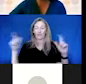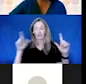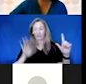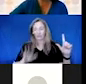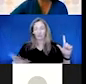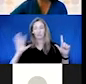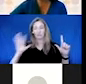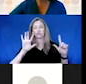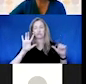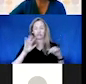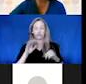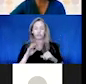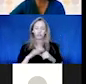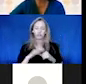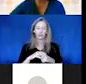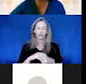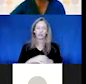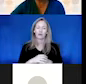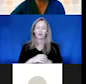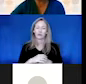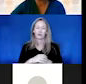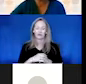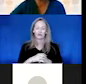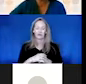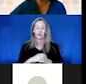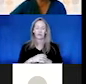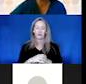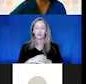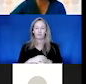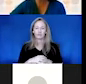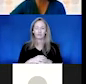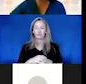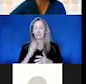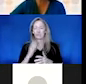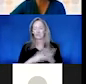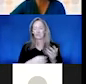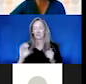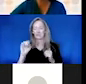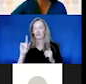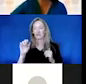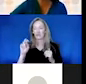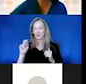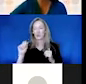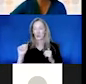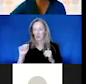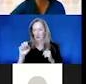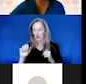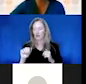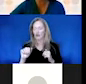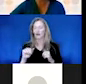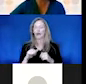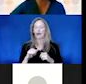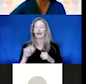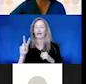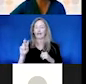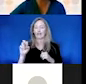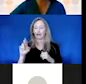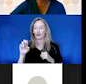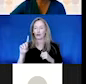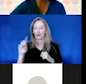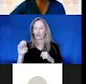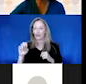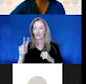west to Baghdad. We have some of Sedona in our county, and the Verde Valley is another big part of our